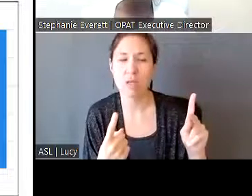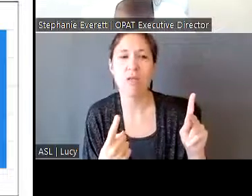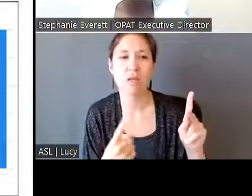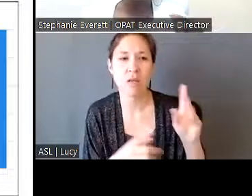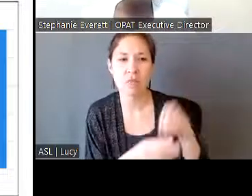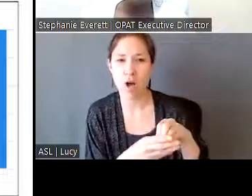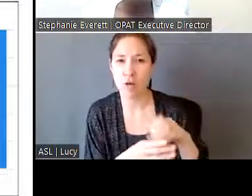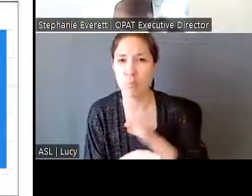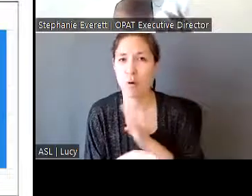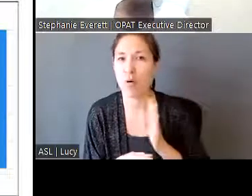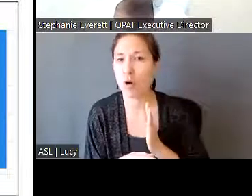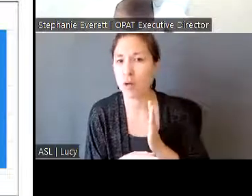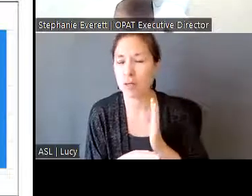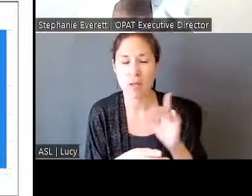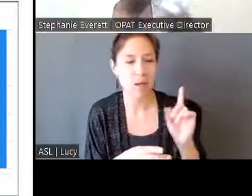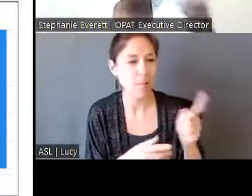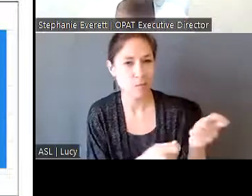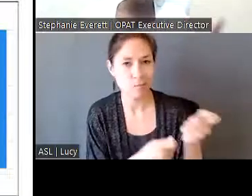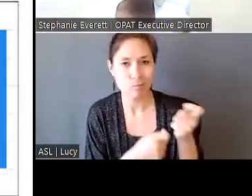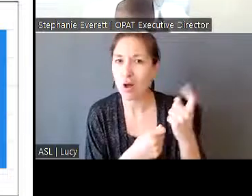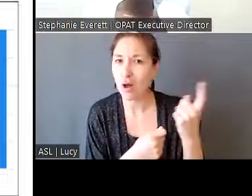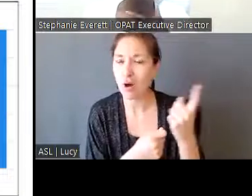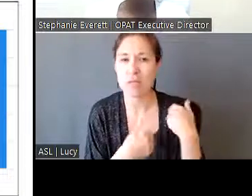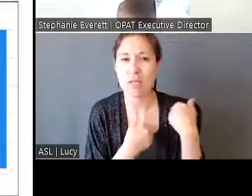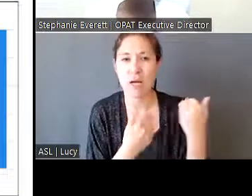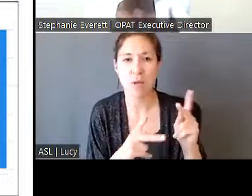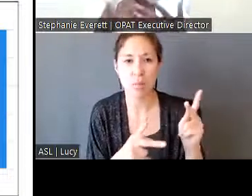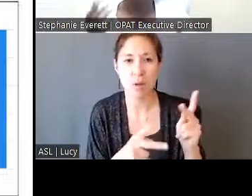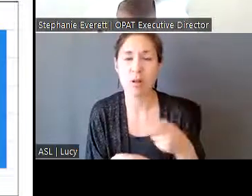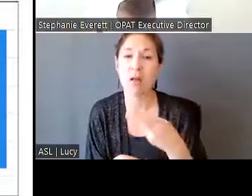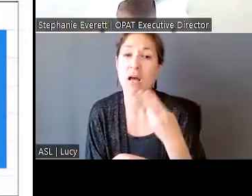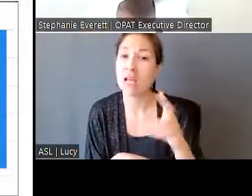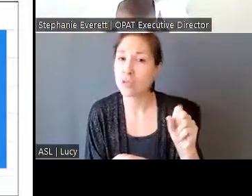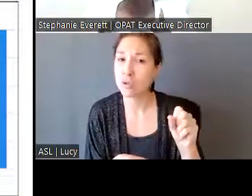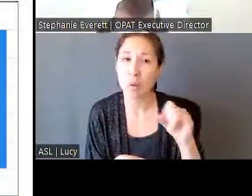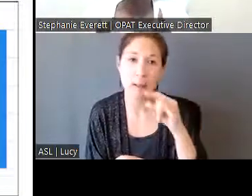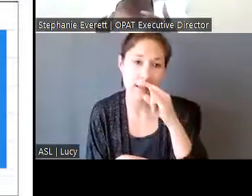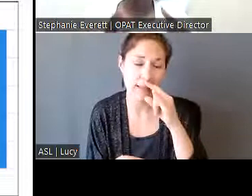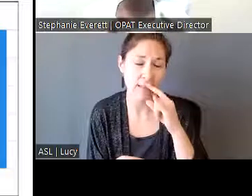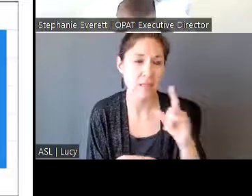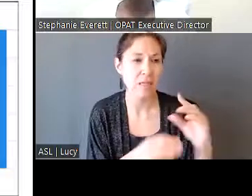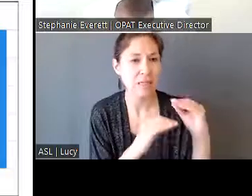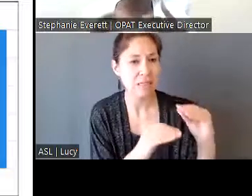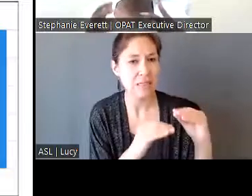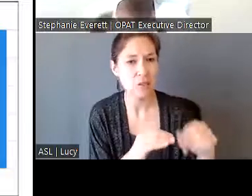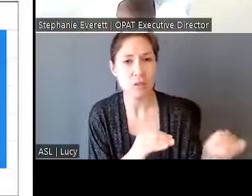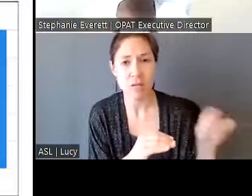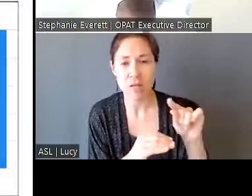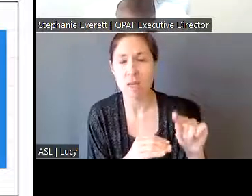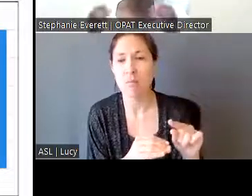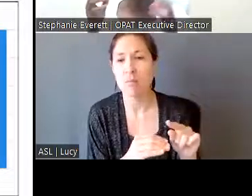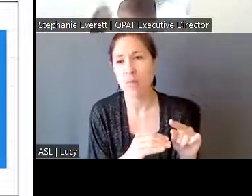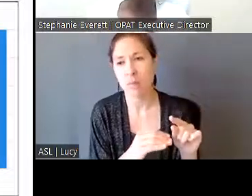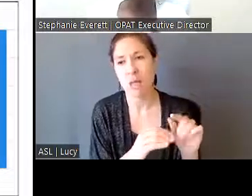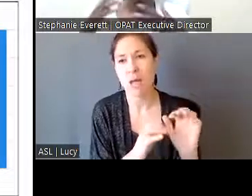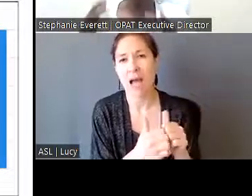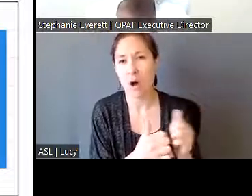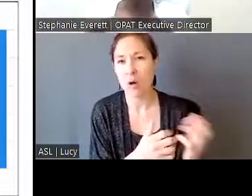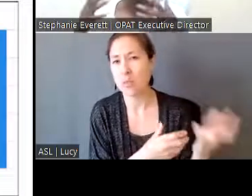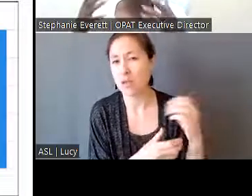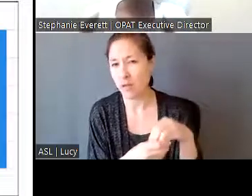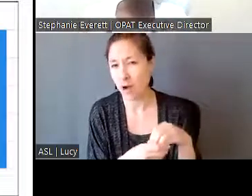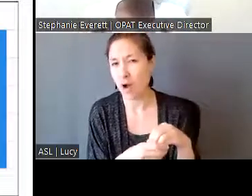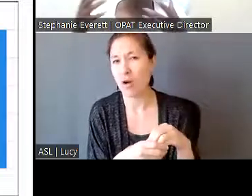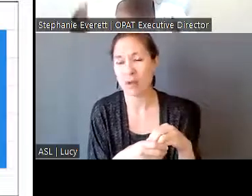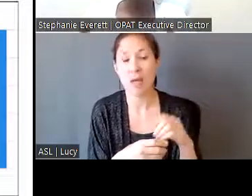we continuously engage our youth in high school, and also teach them the foundations of how do we engage them, but give them the tools so that when they get